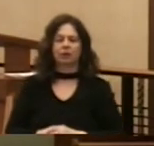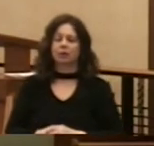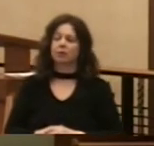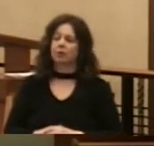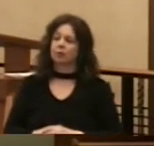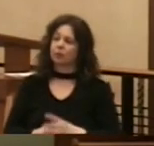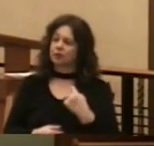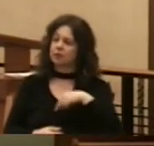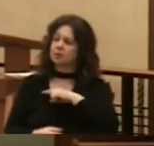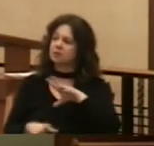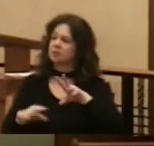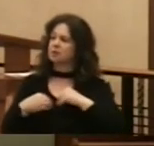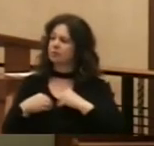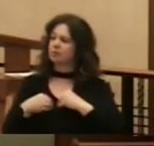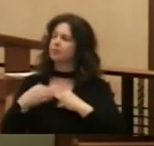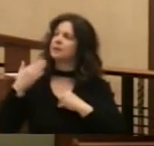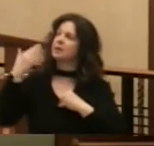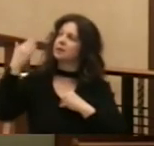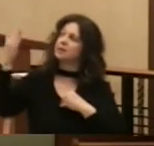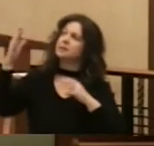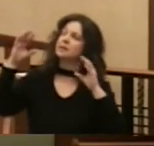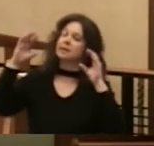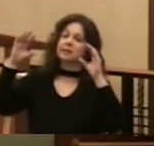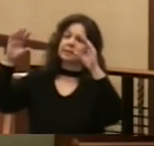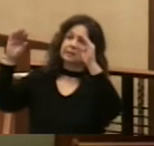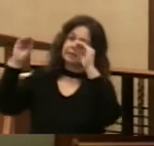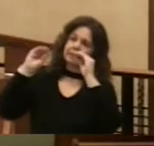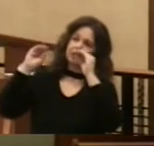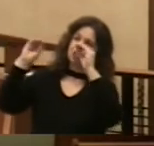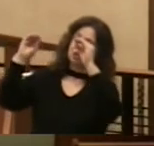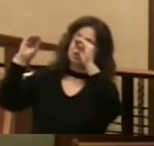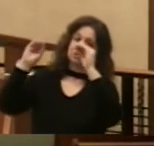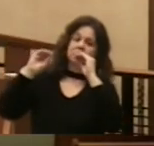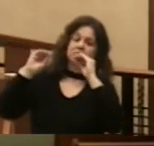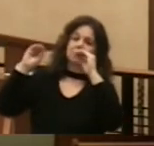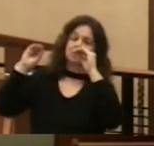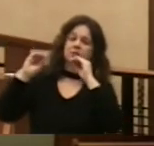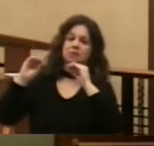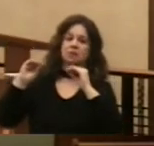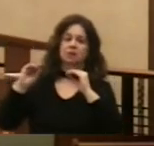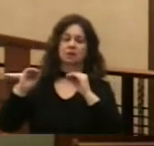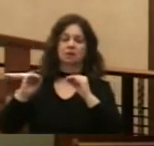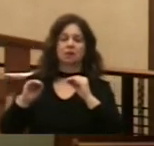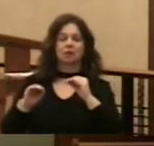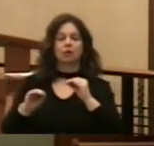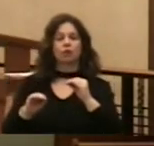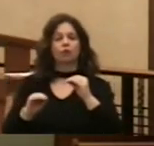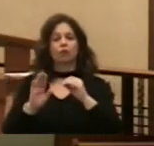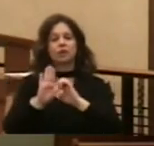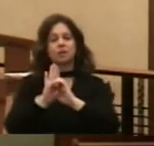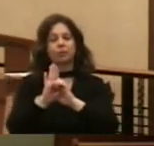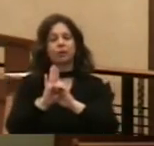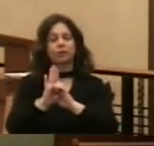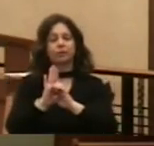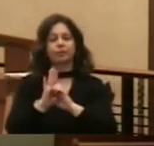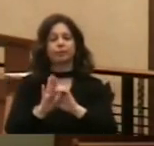Jesus' teachings. Teachings like, ask